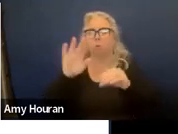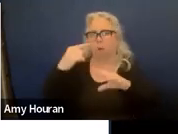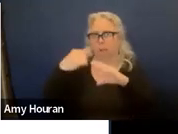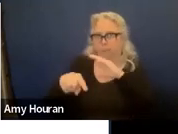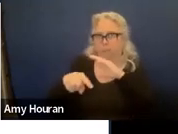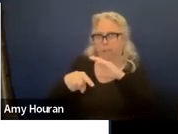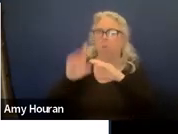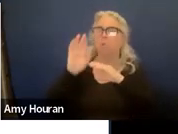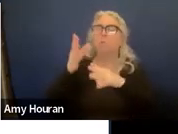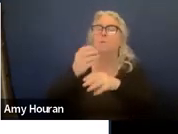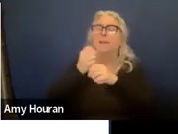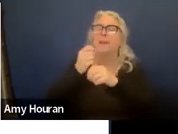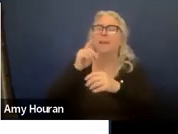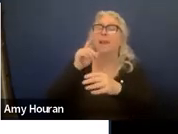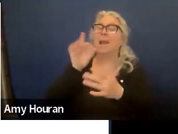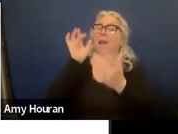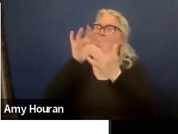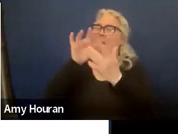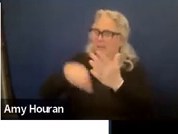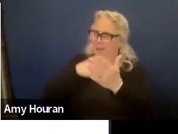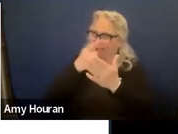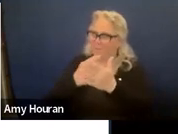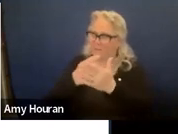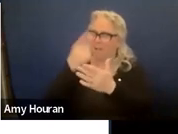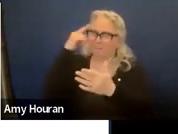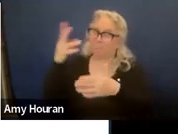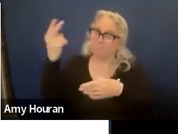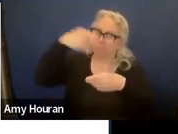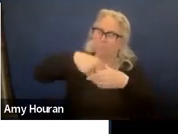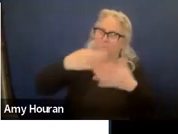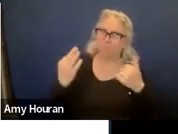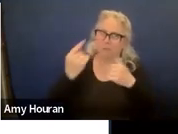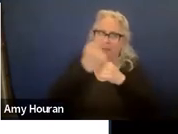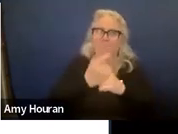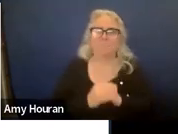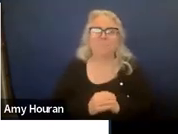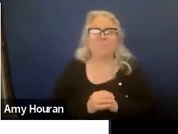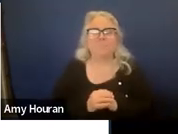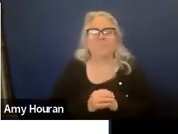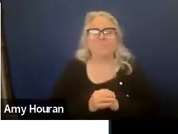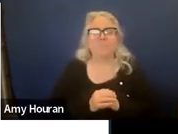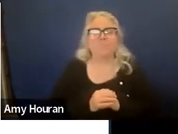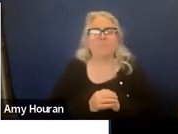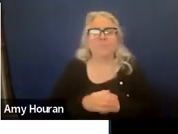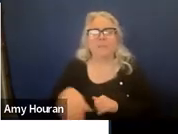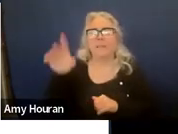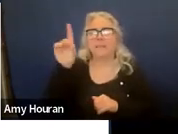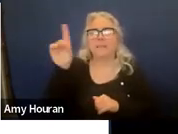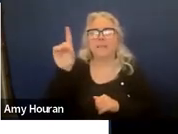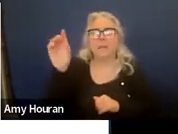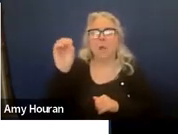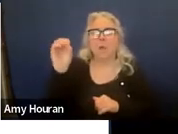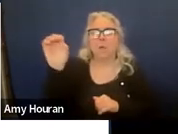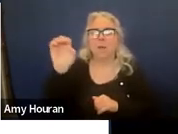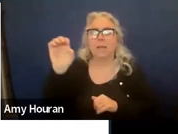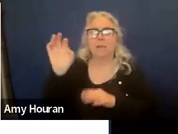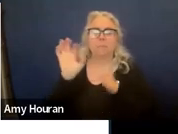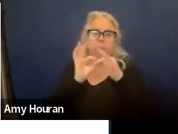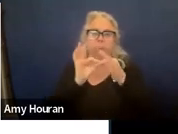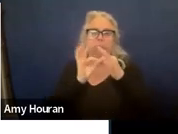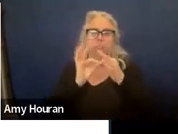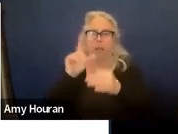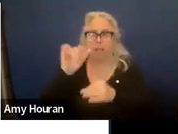you'll get a contact hour for being here today. DOE connection